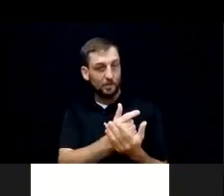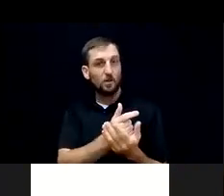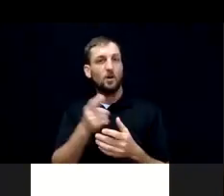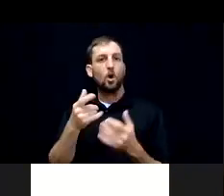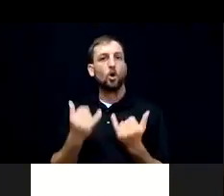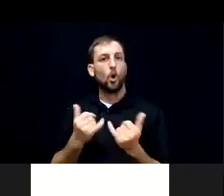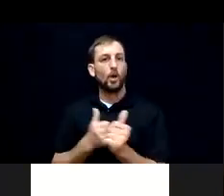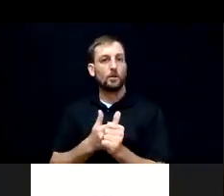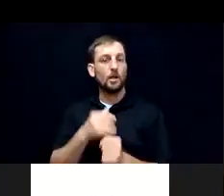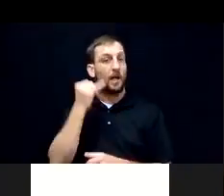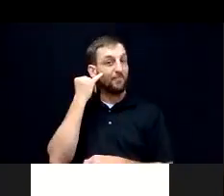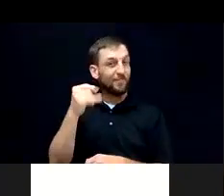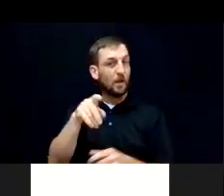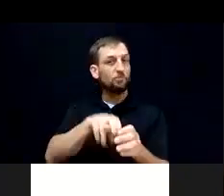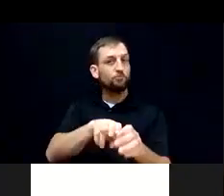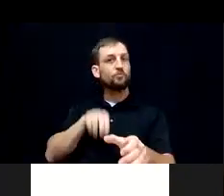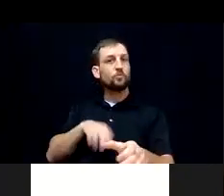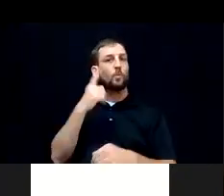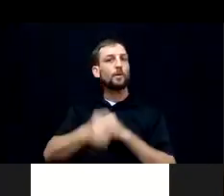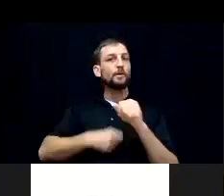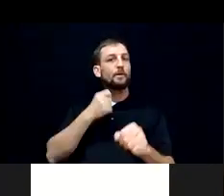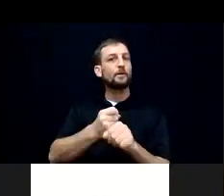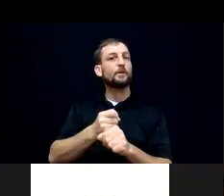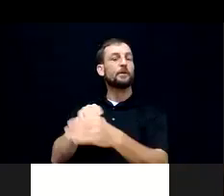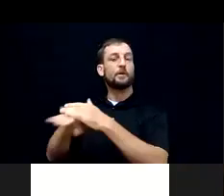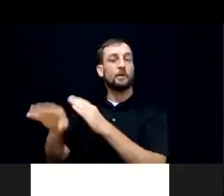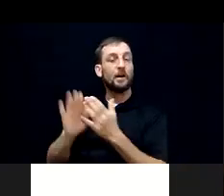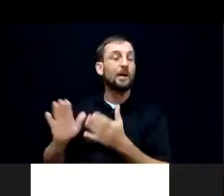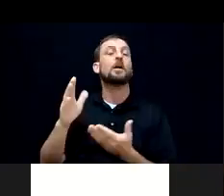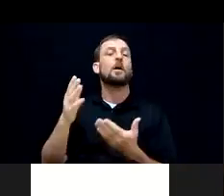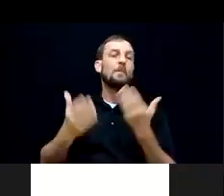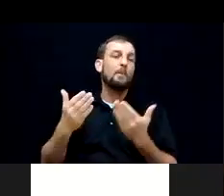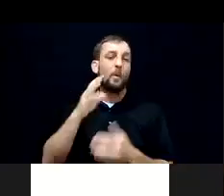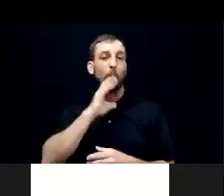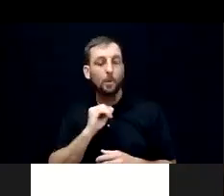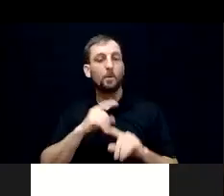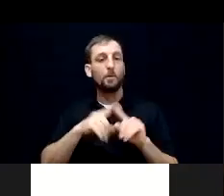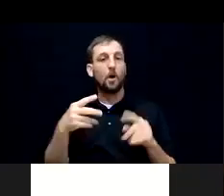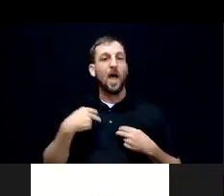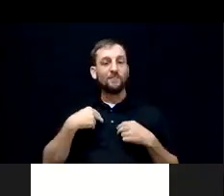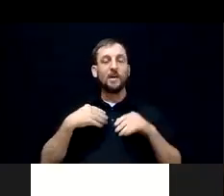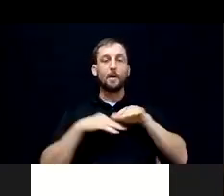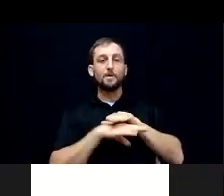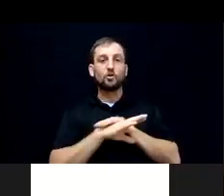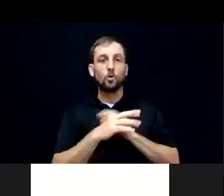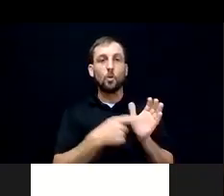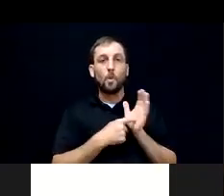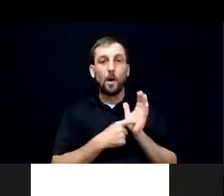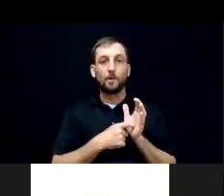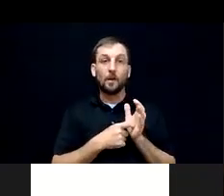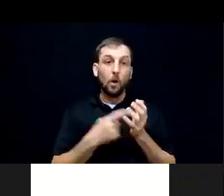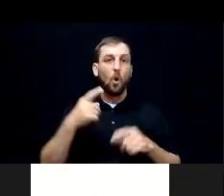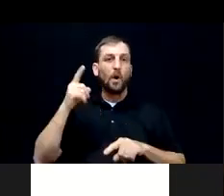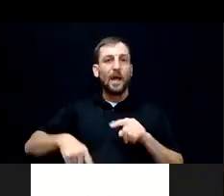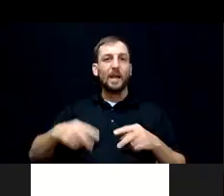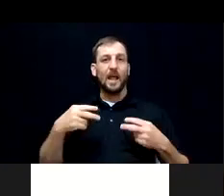that document. And we all have admission requirements, and one of our admission requirements is we can't have students that have severe